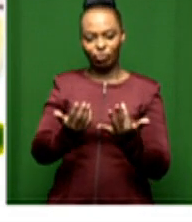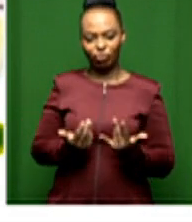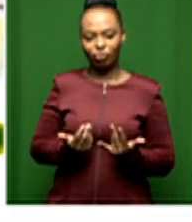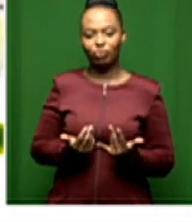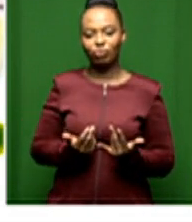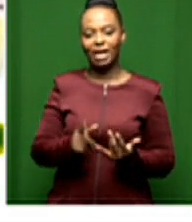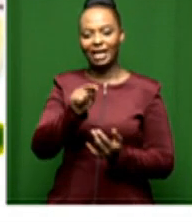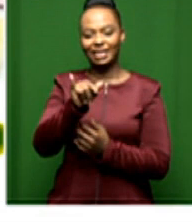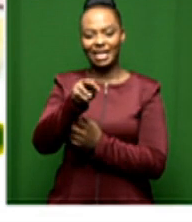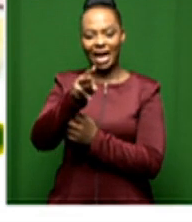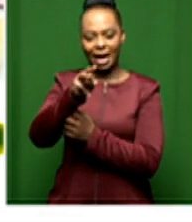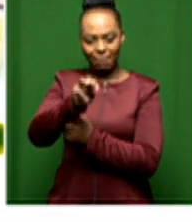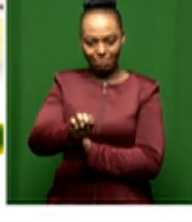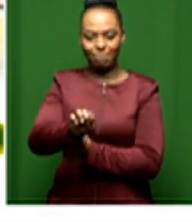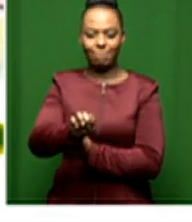the flavor, it